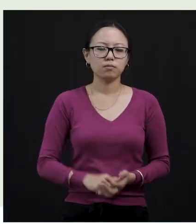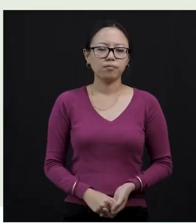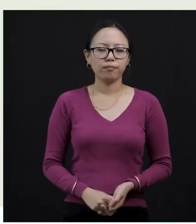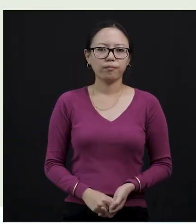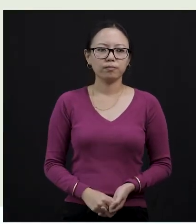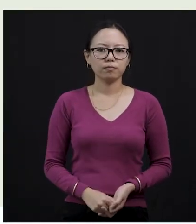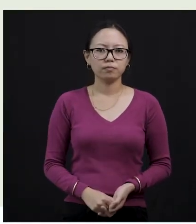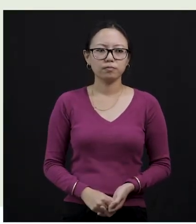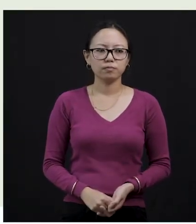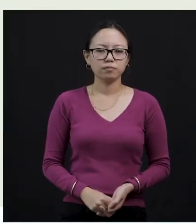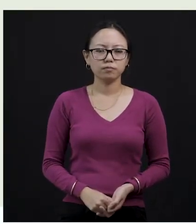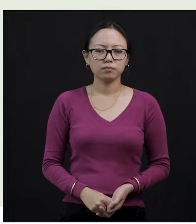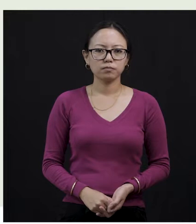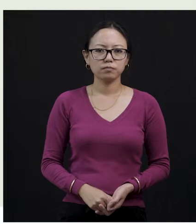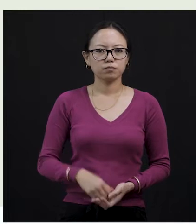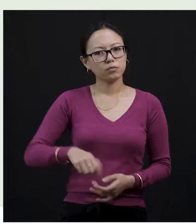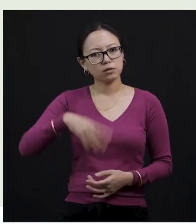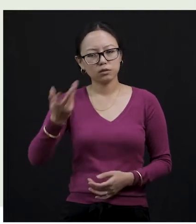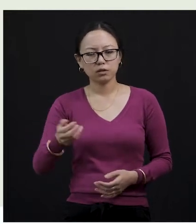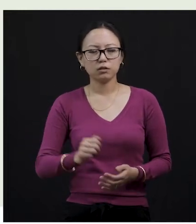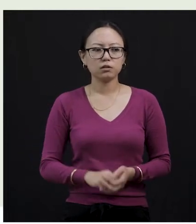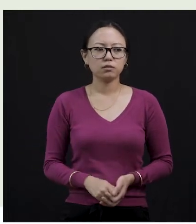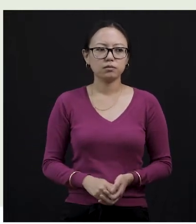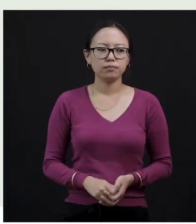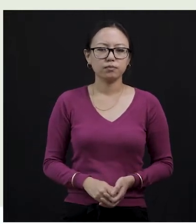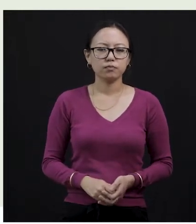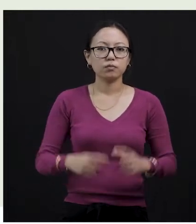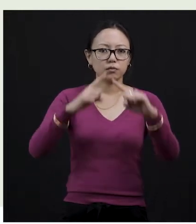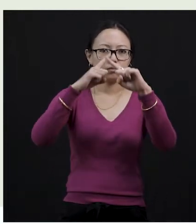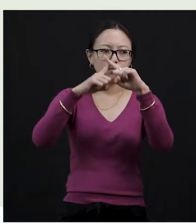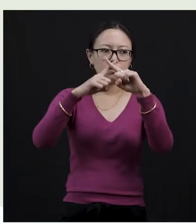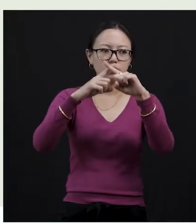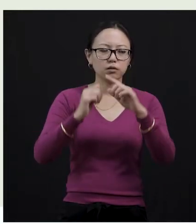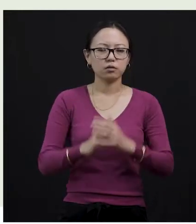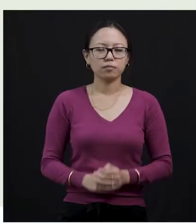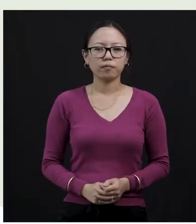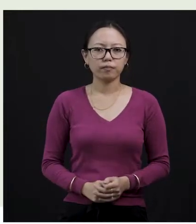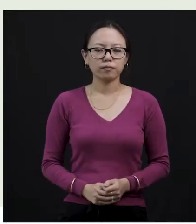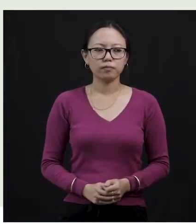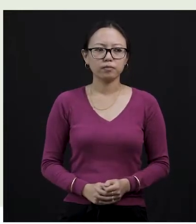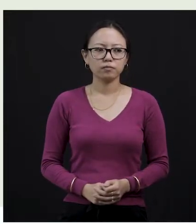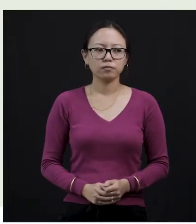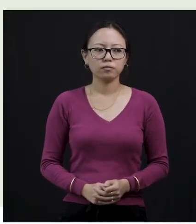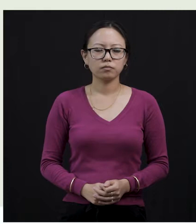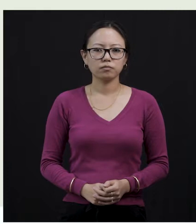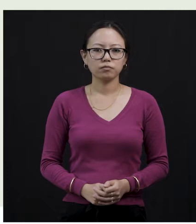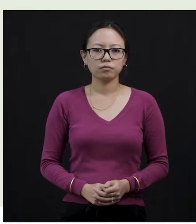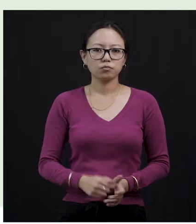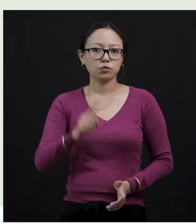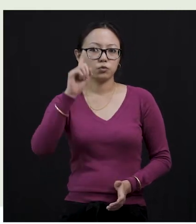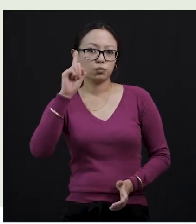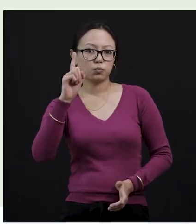Okay, let's move to the next topic, that is multiply the following with one